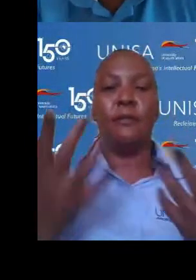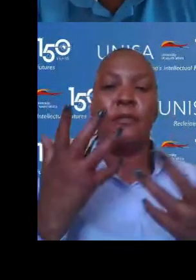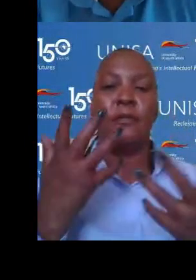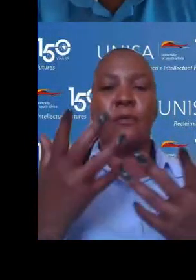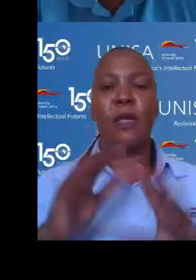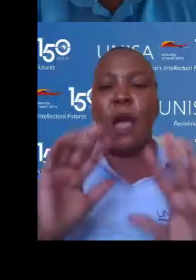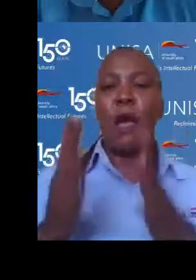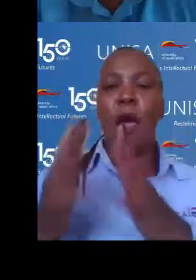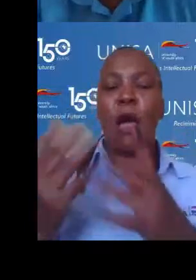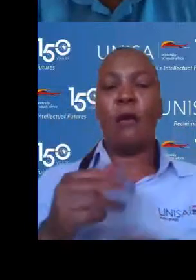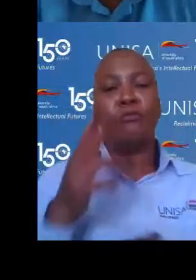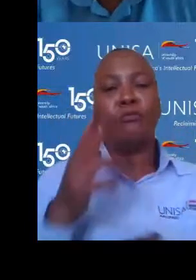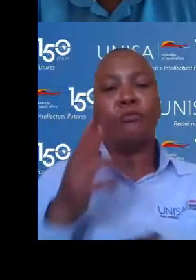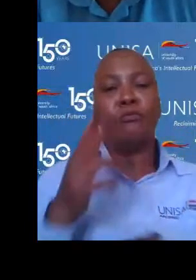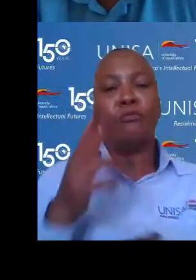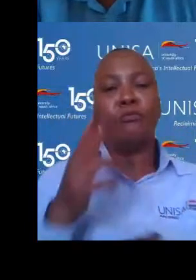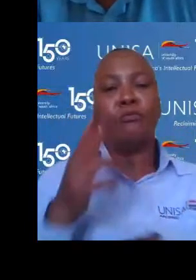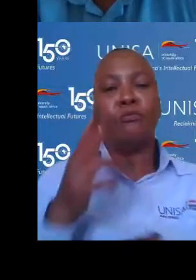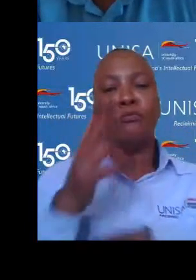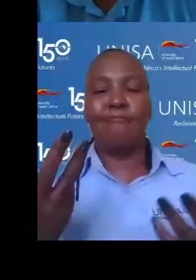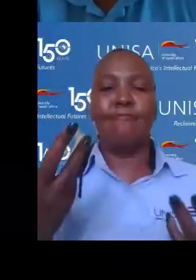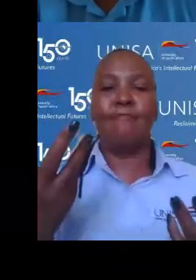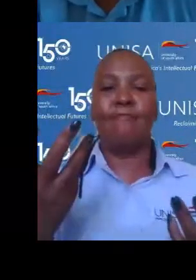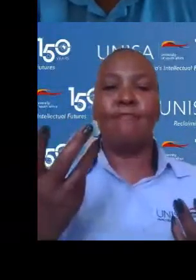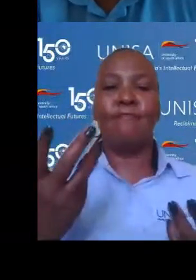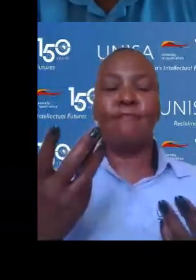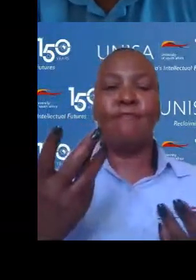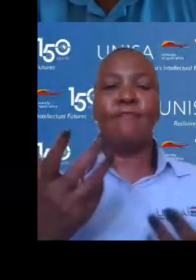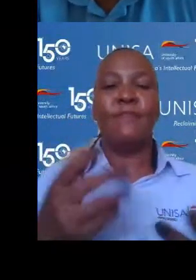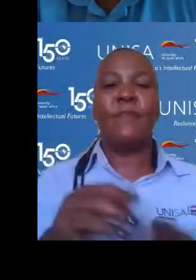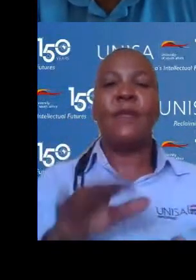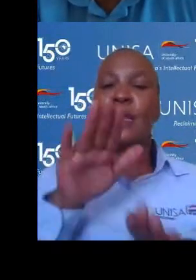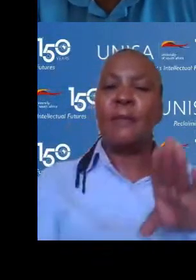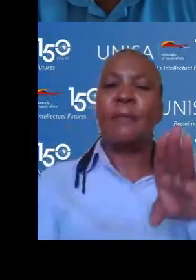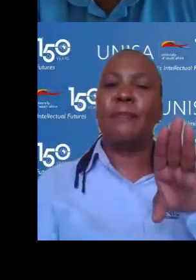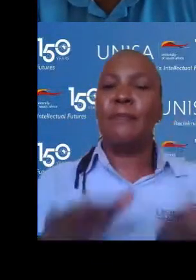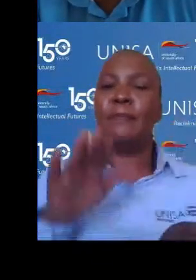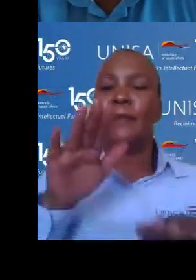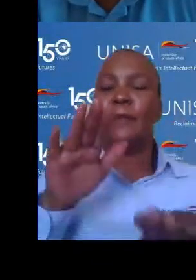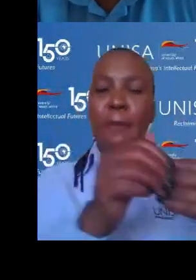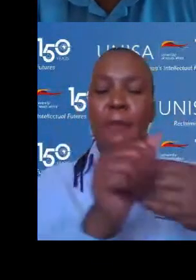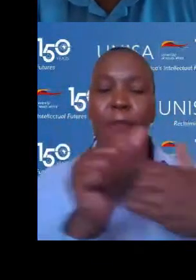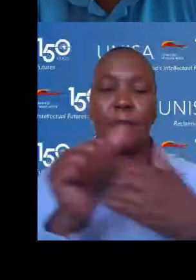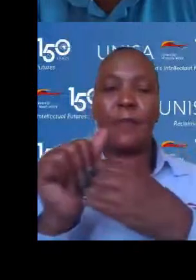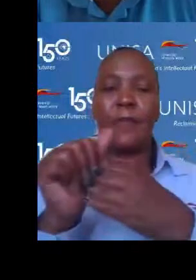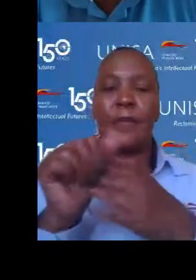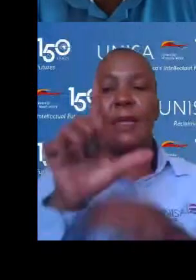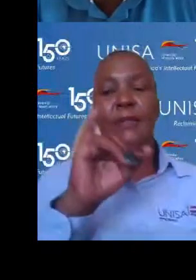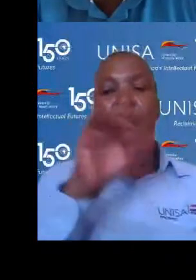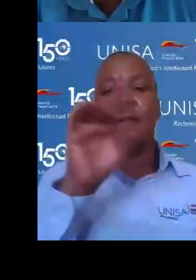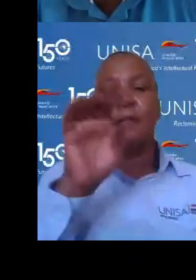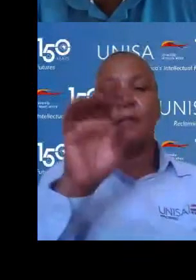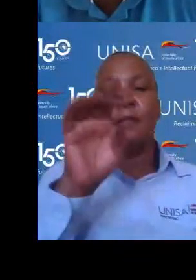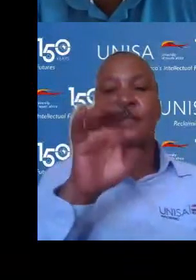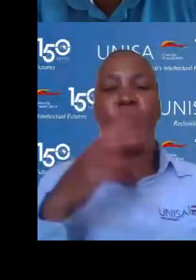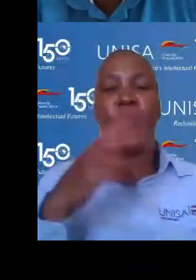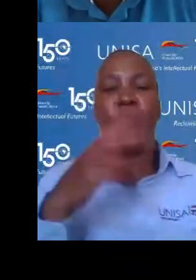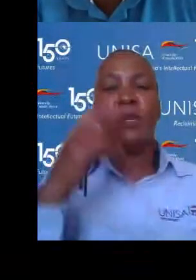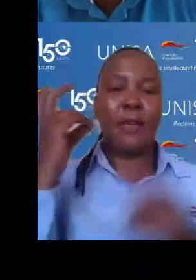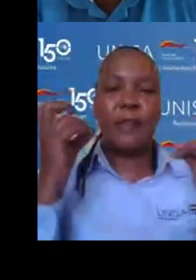videos, again, step-by-step guide. Lizelle, you'll hear her voice in many of